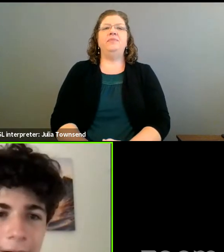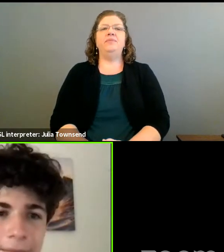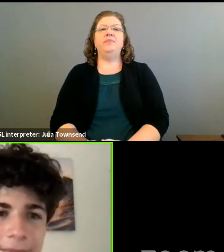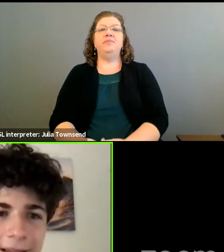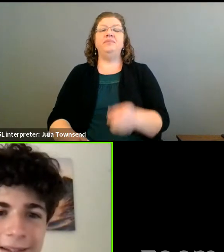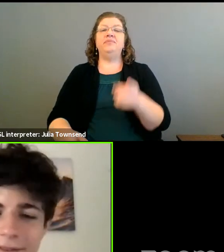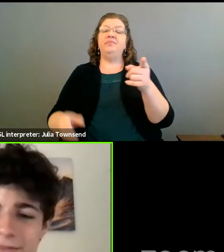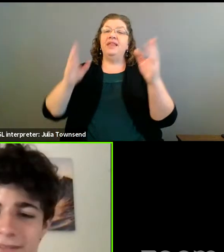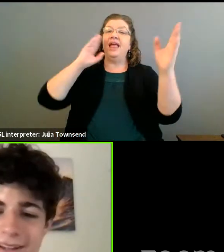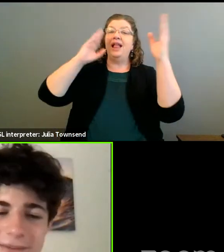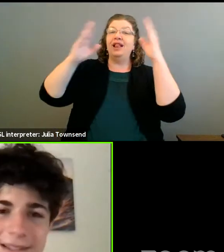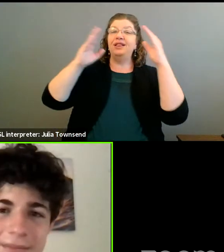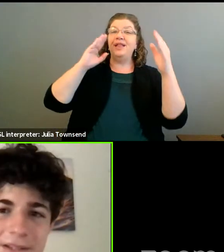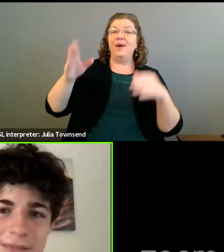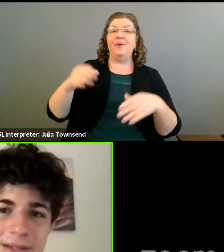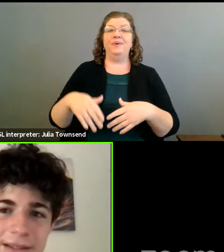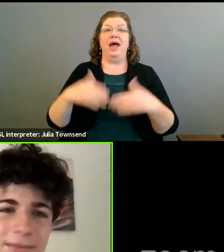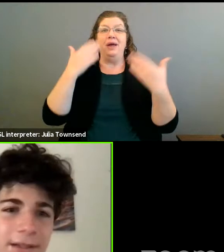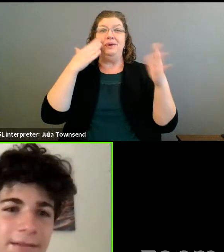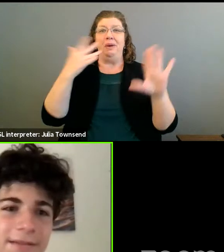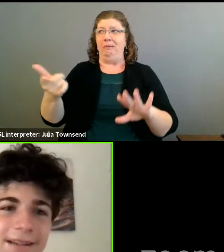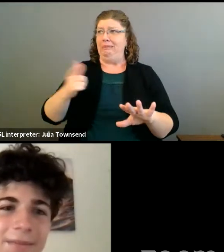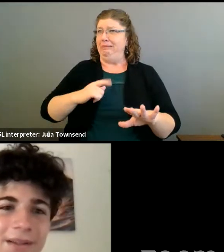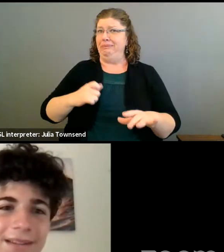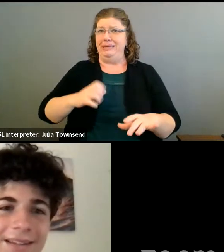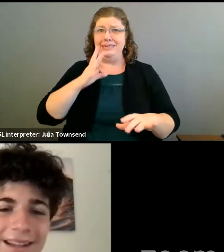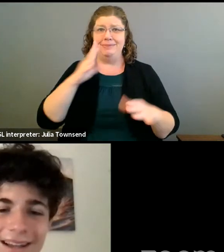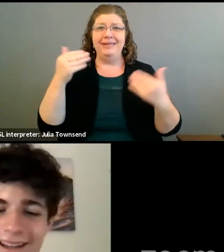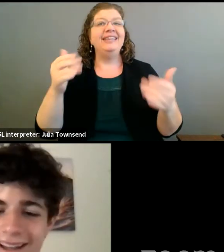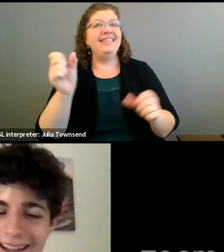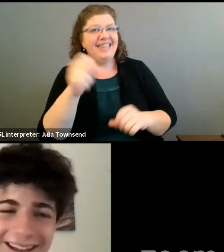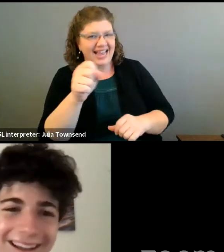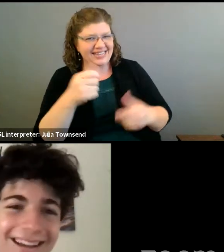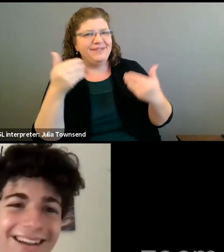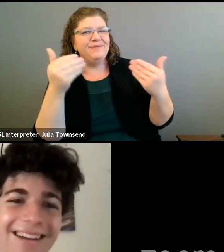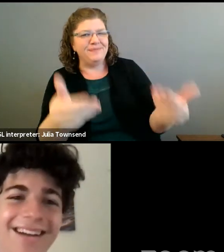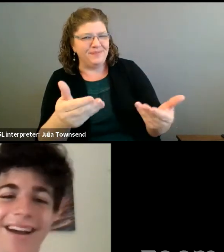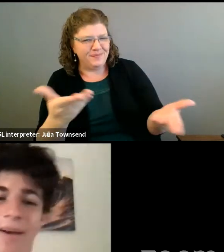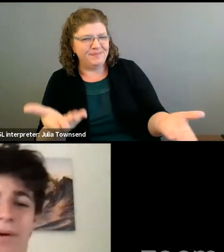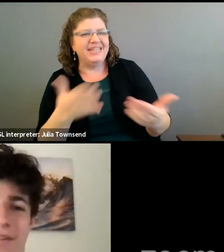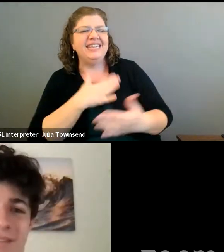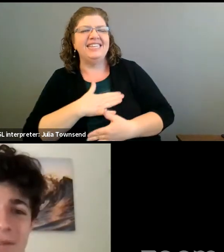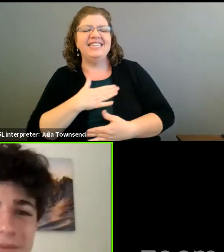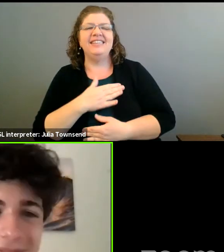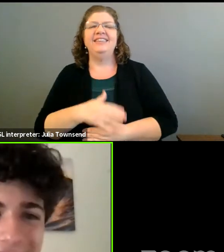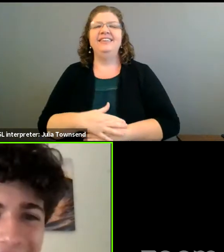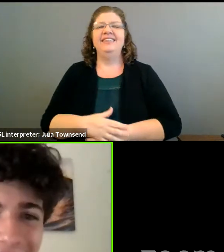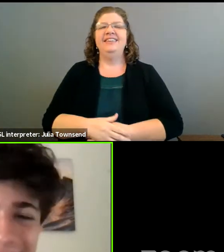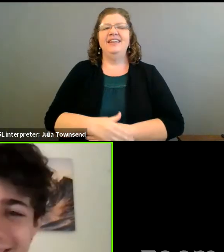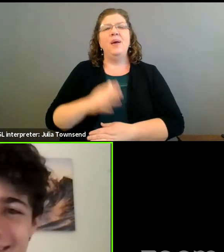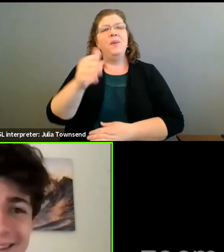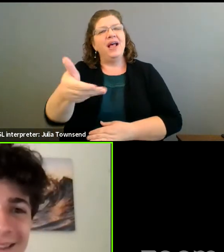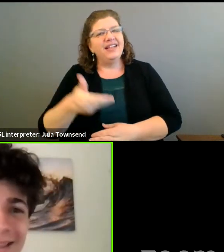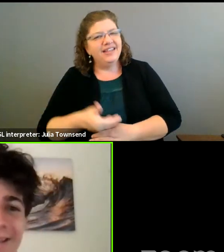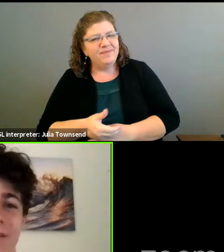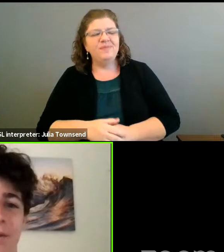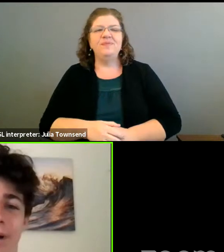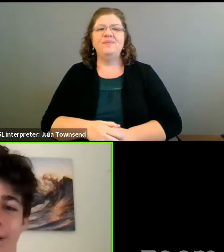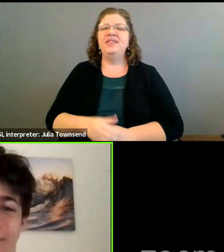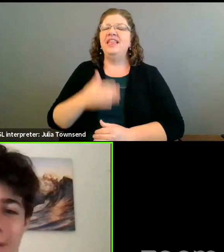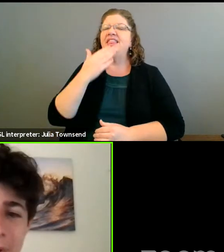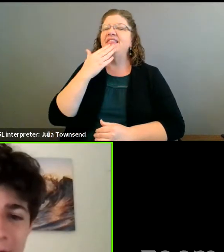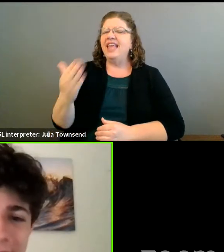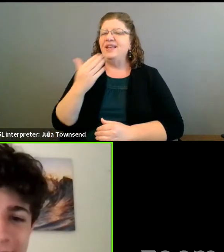Hello, I don't know if now is my time to speak, but It is, Dawson. Go ahead and speak. I'm on Welcome. Yes, thank